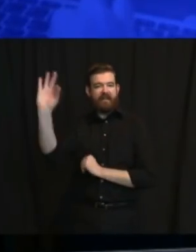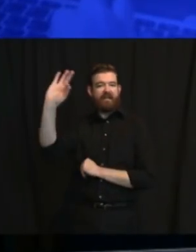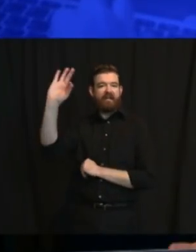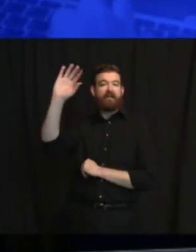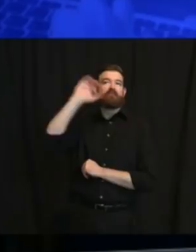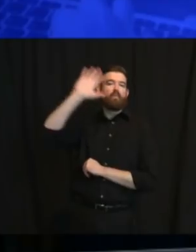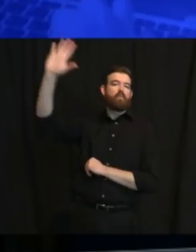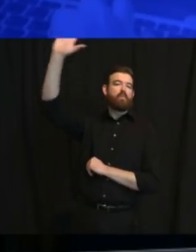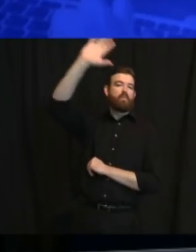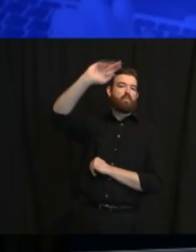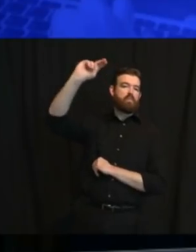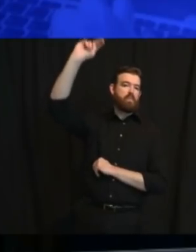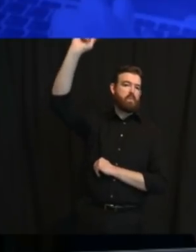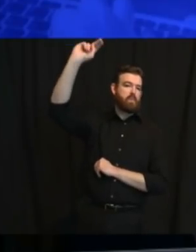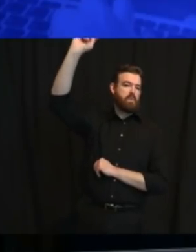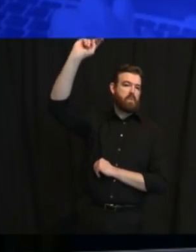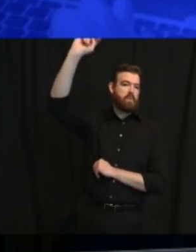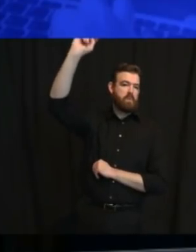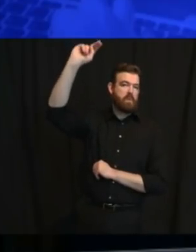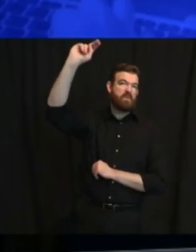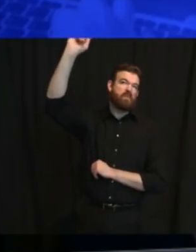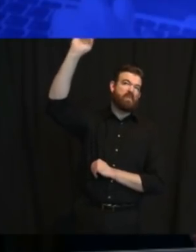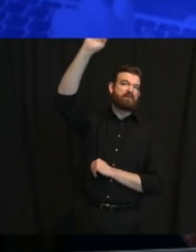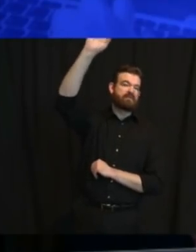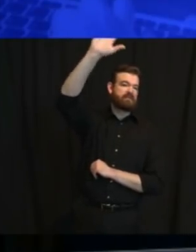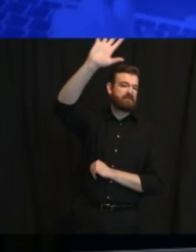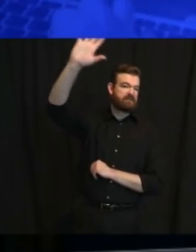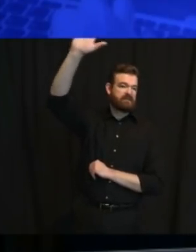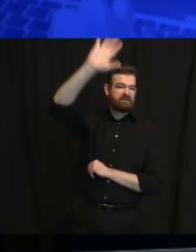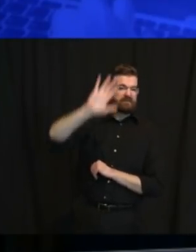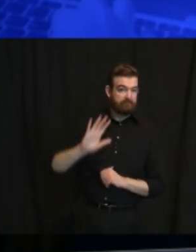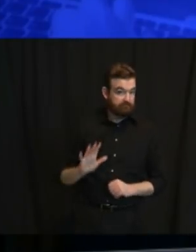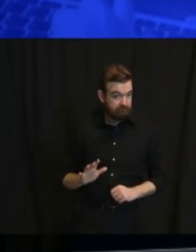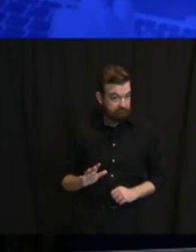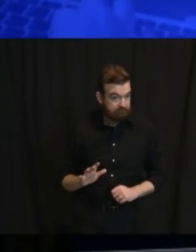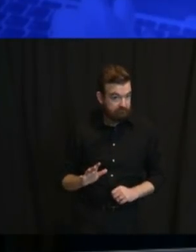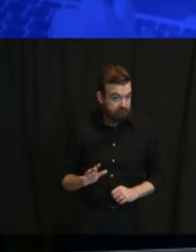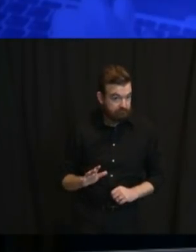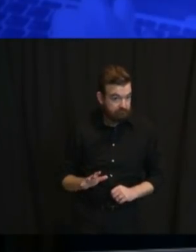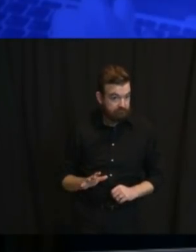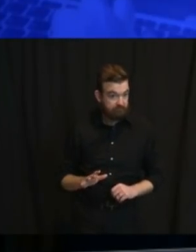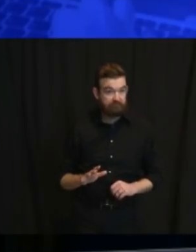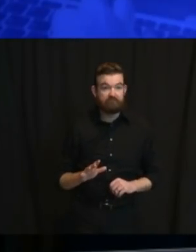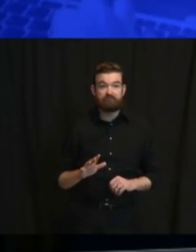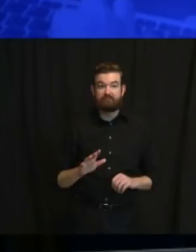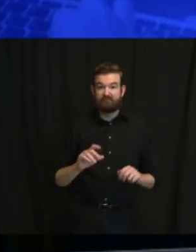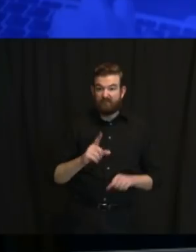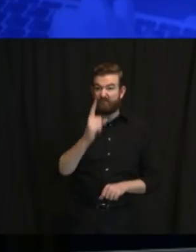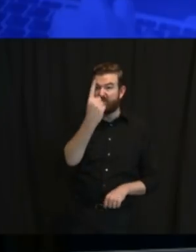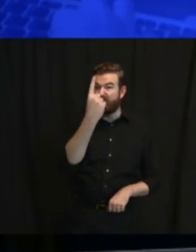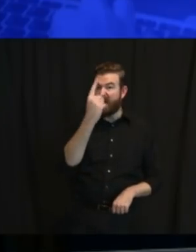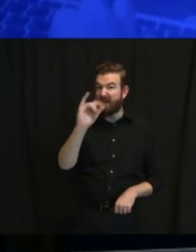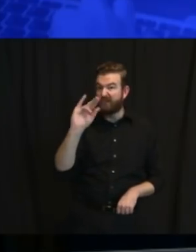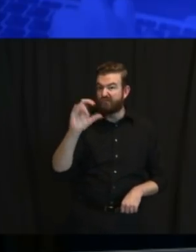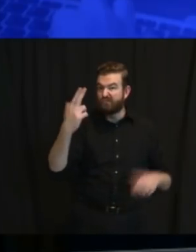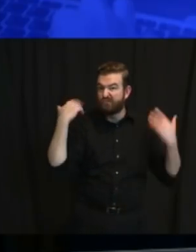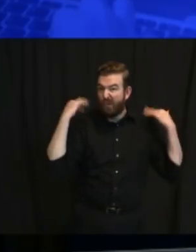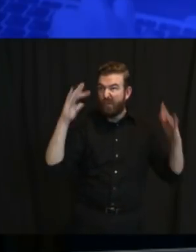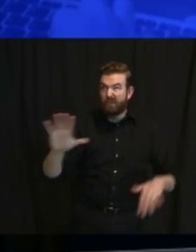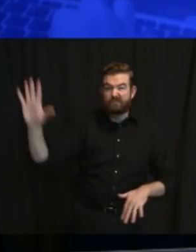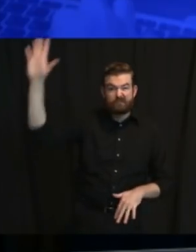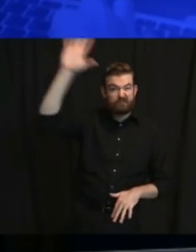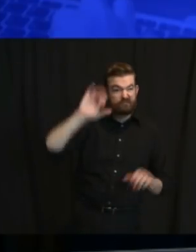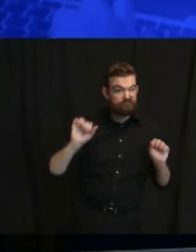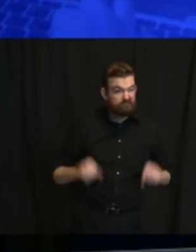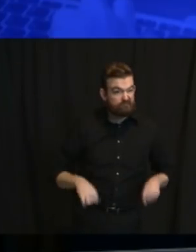Morris. The northwest counties may experience up to an inch of snow, and some minor coastal flooding may